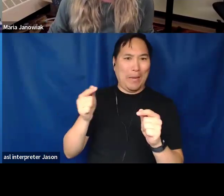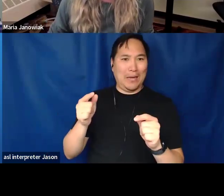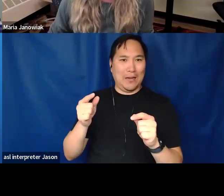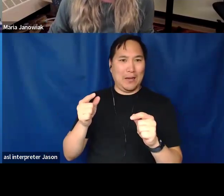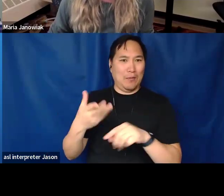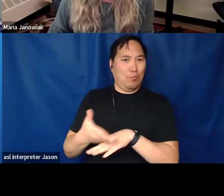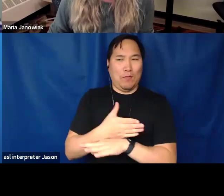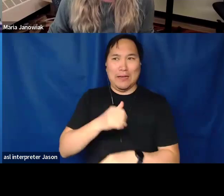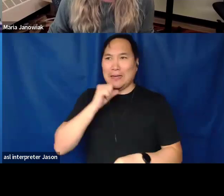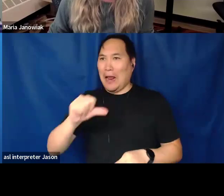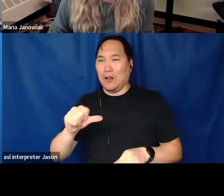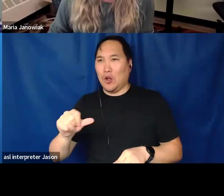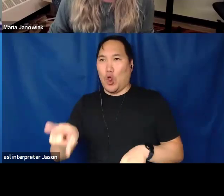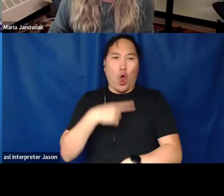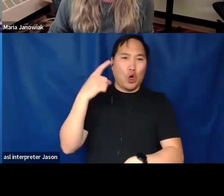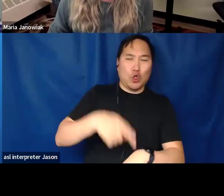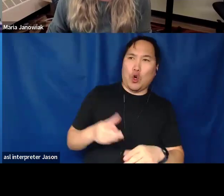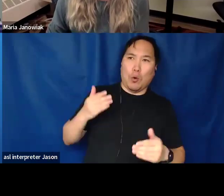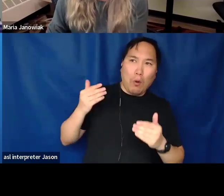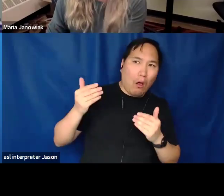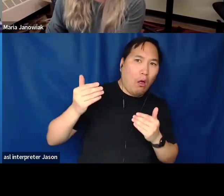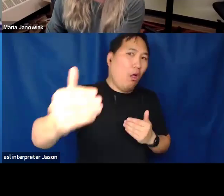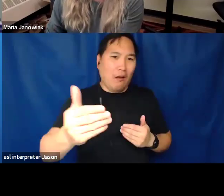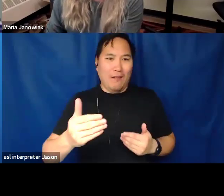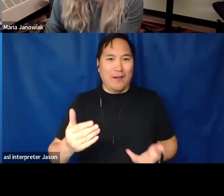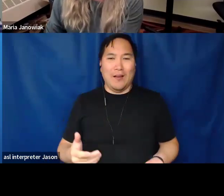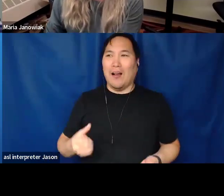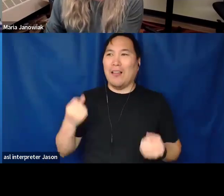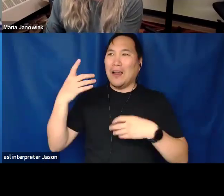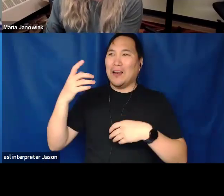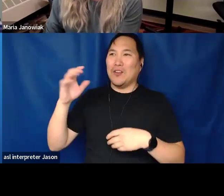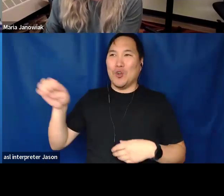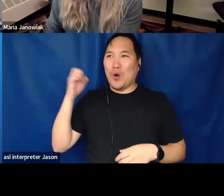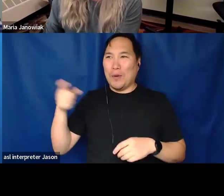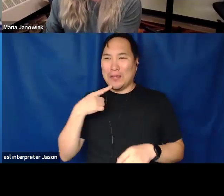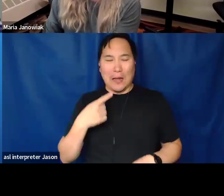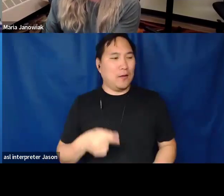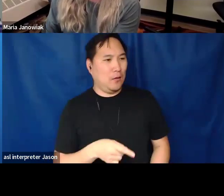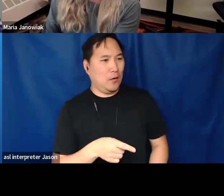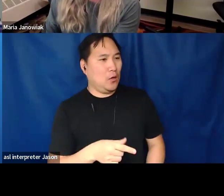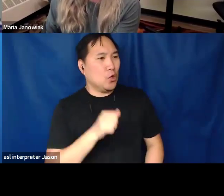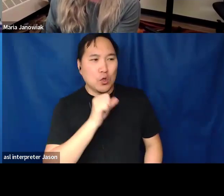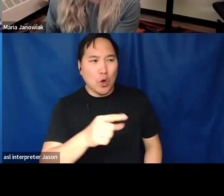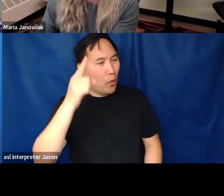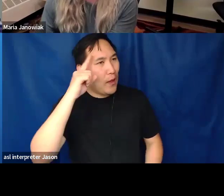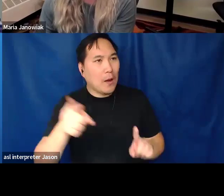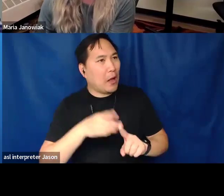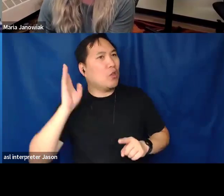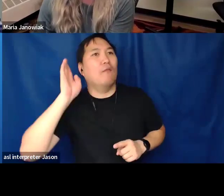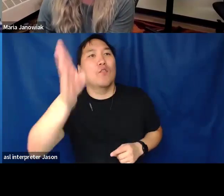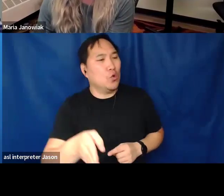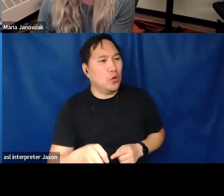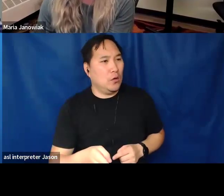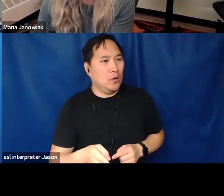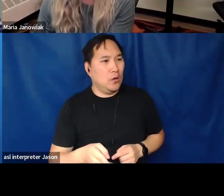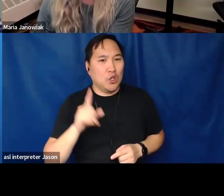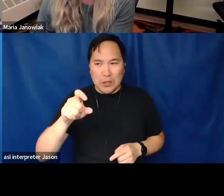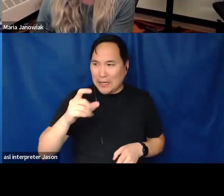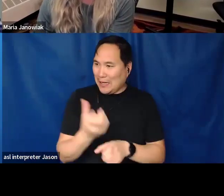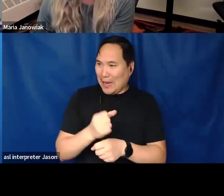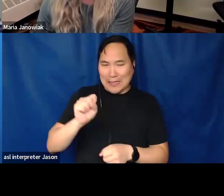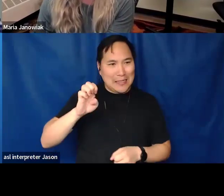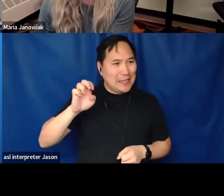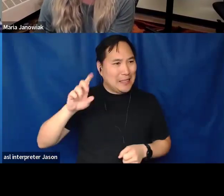had Europeans come and visit our work, and their reaction is, "You're not thinking far enough down the road. You should be getting your seed sources